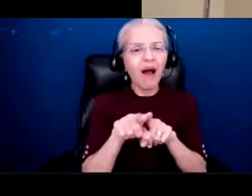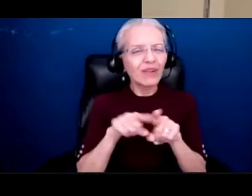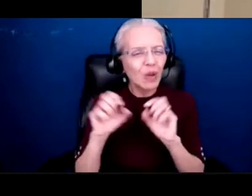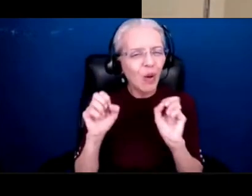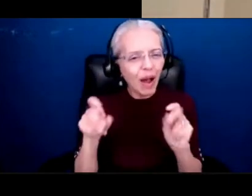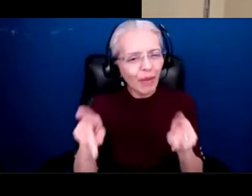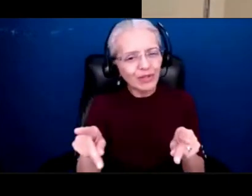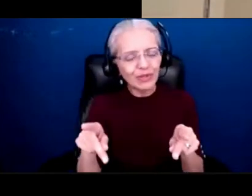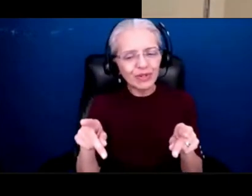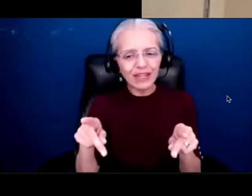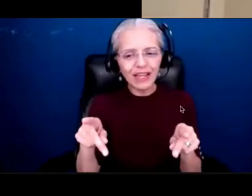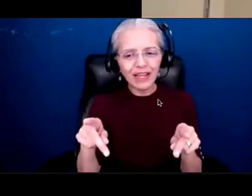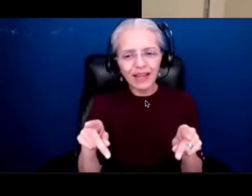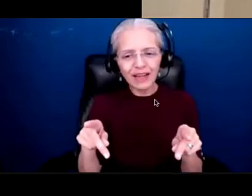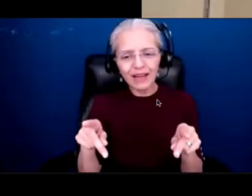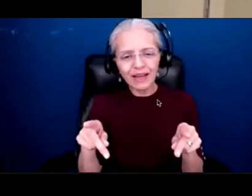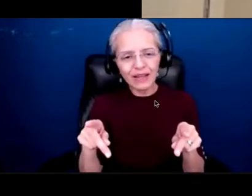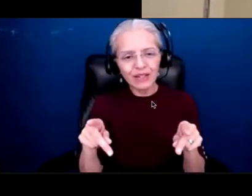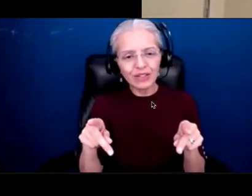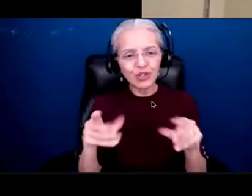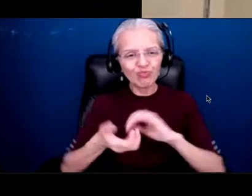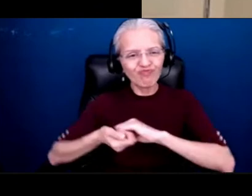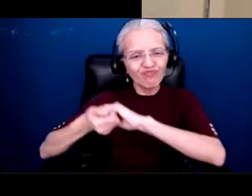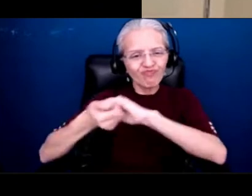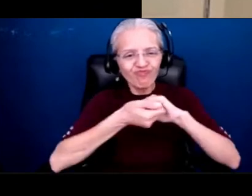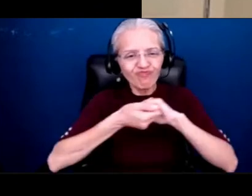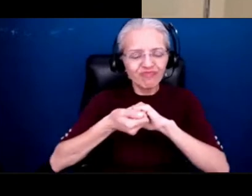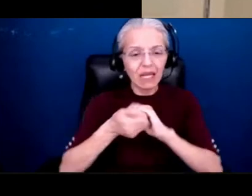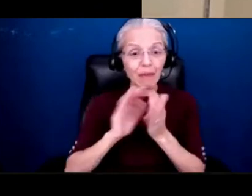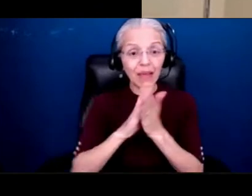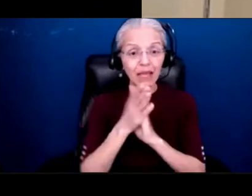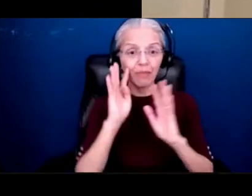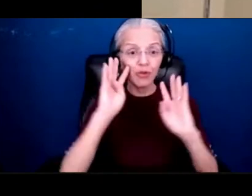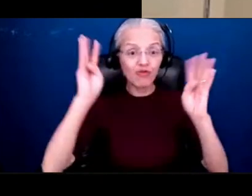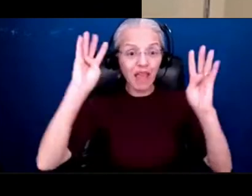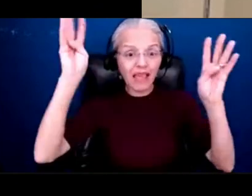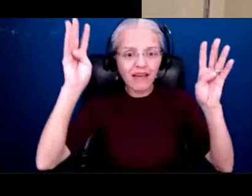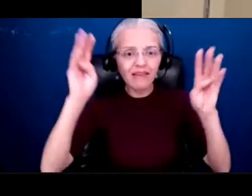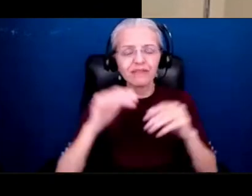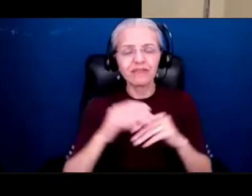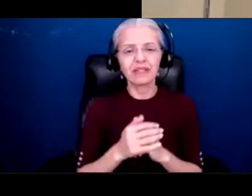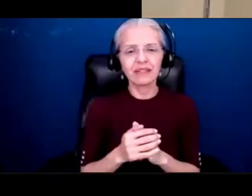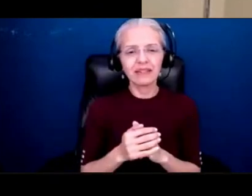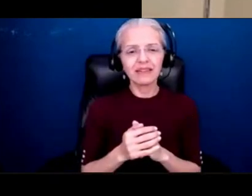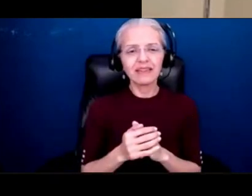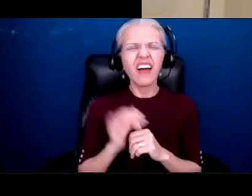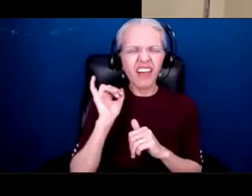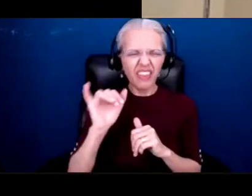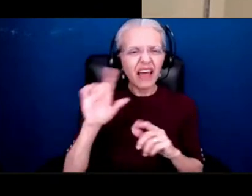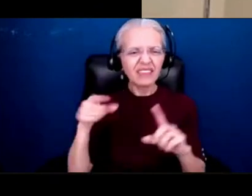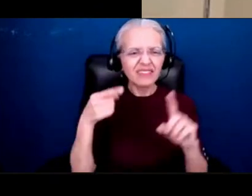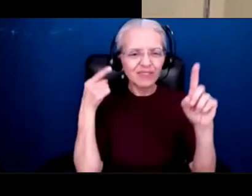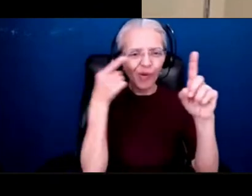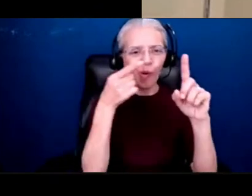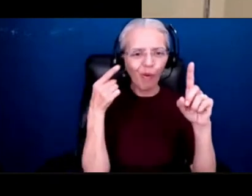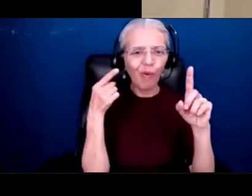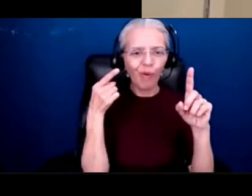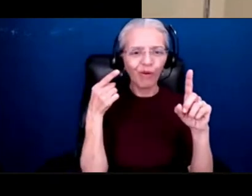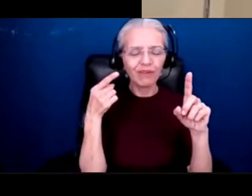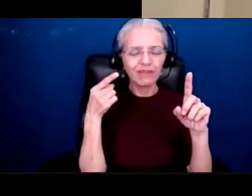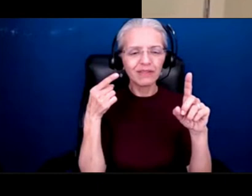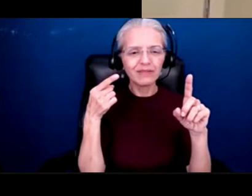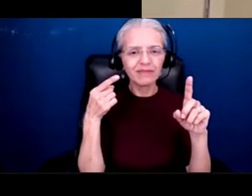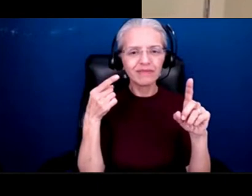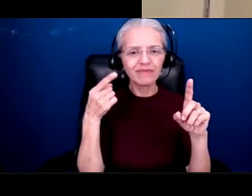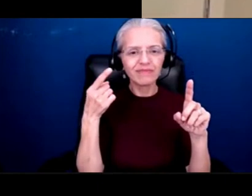opportunity to collaborate and to be creative. And I think that's the overarching goal of